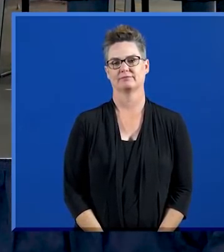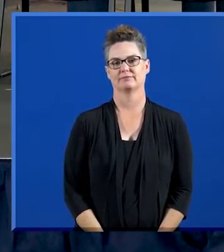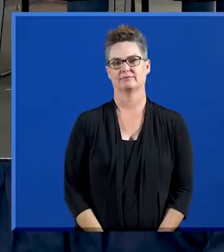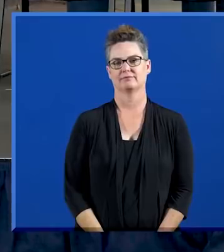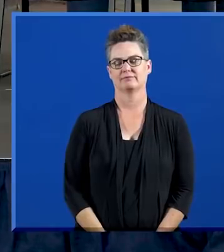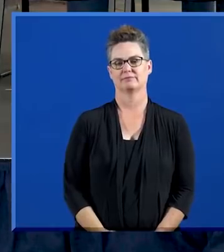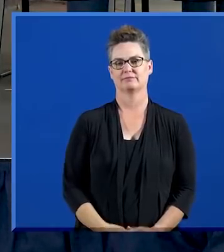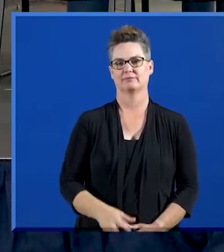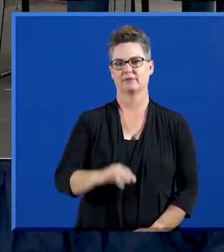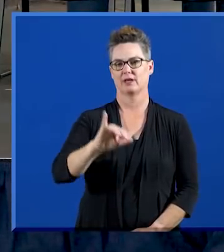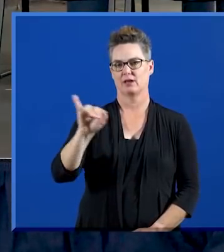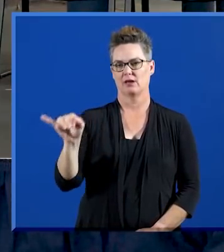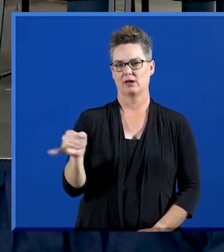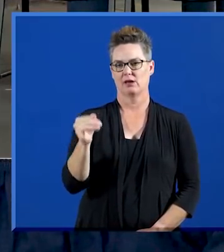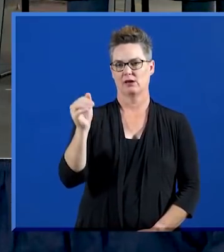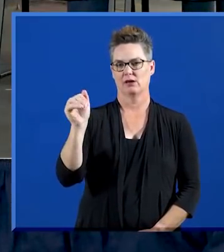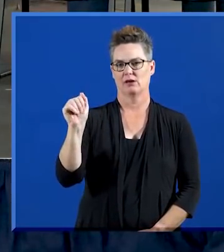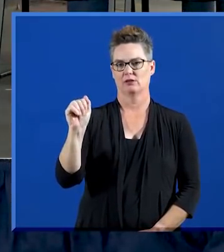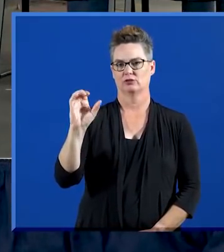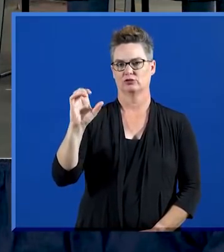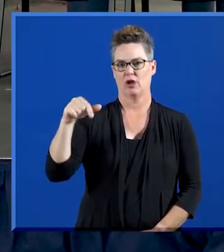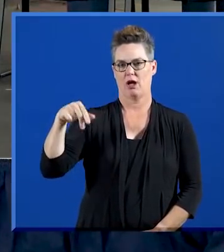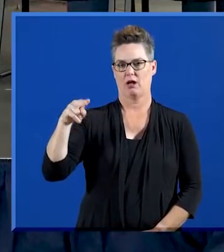Jacques Myberg.